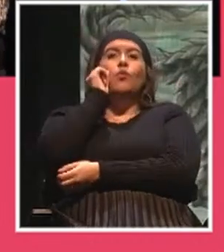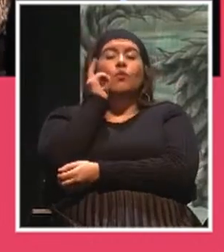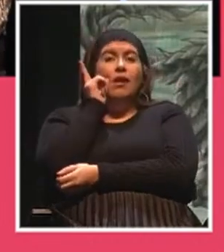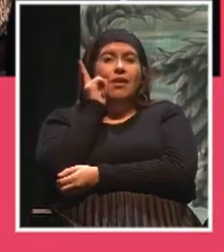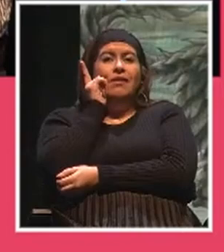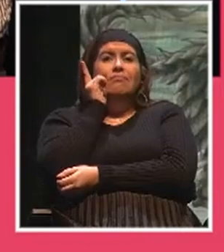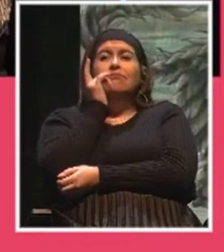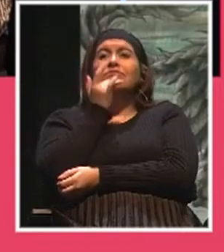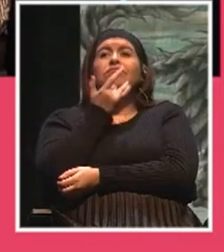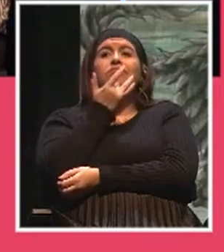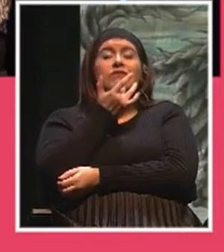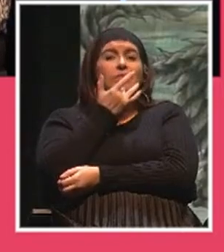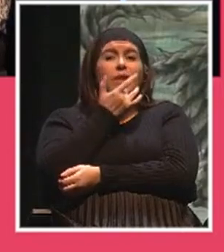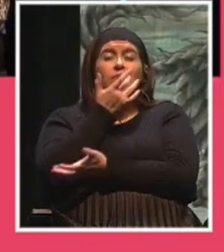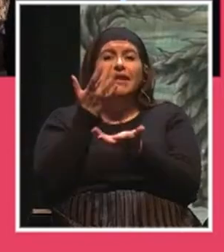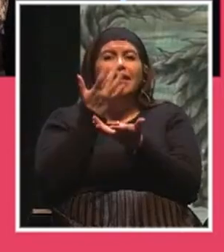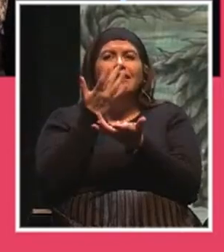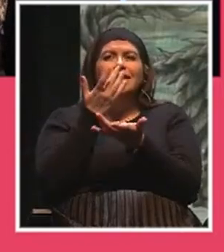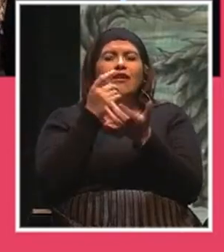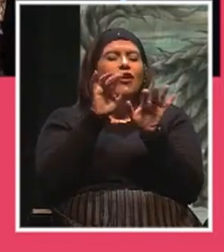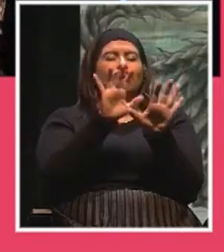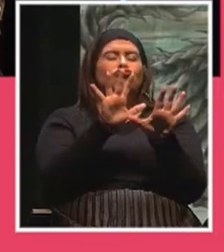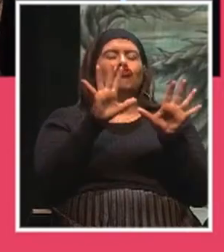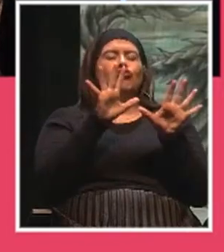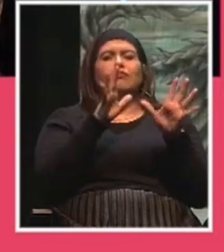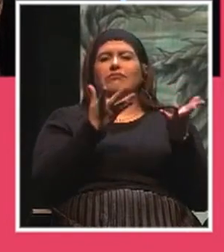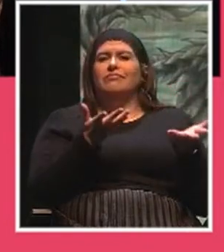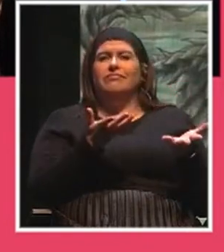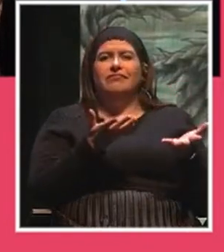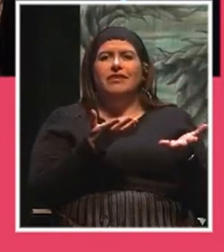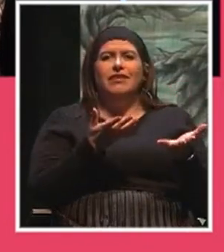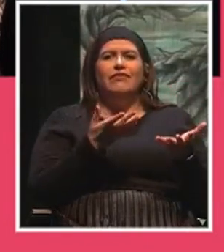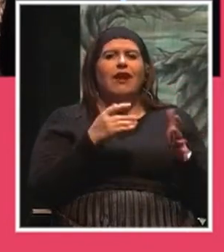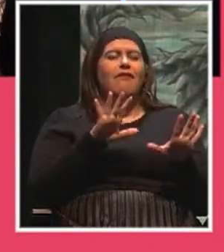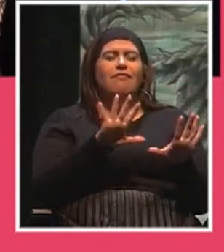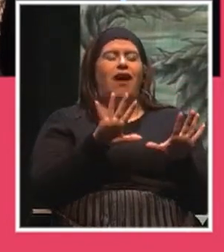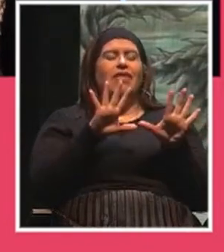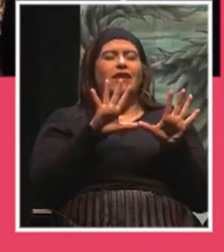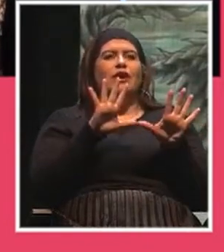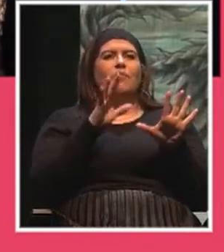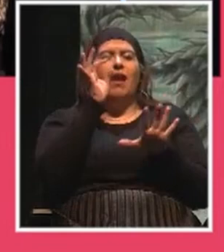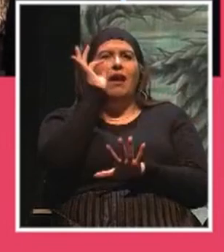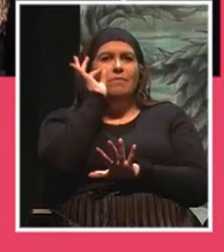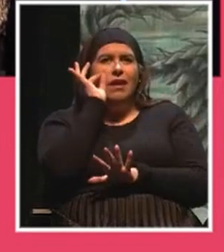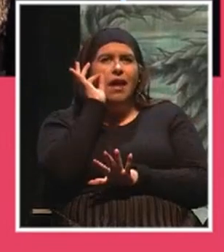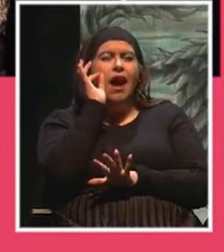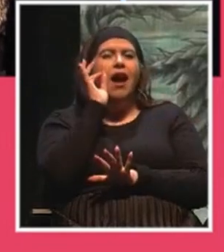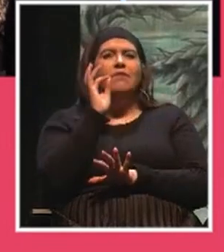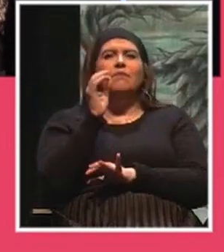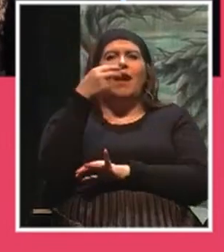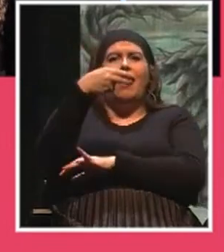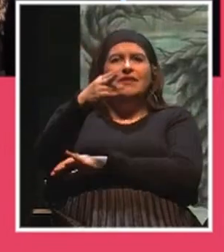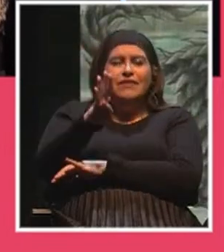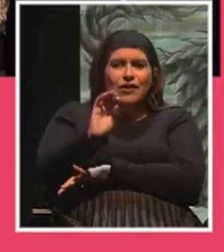it great and make it great for the show, make it great for HBO. HBO has always been